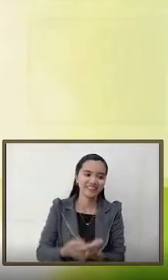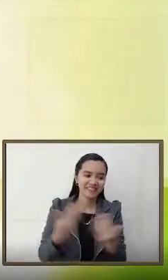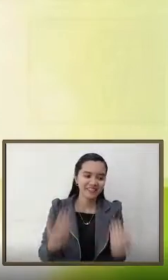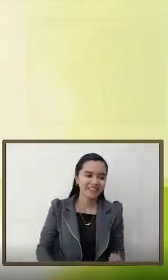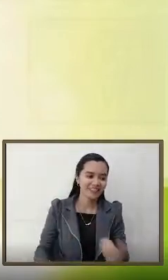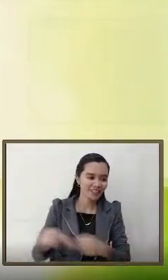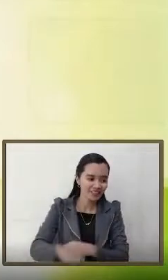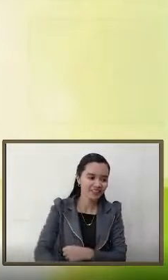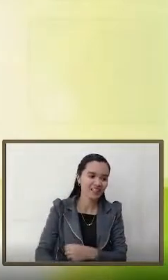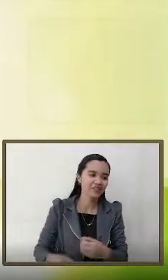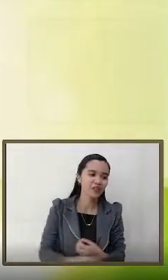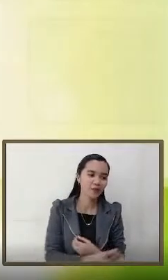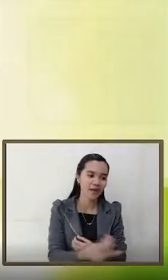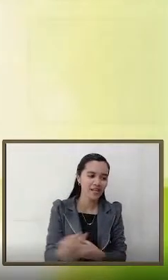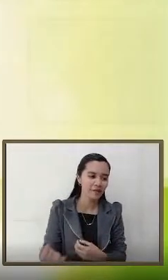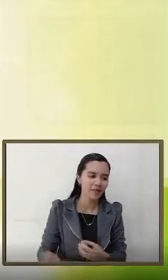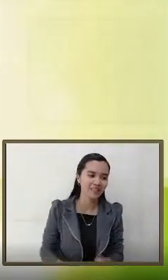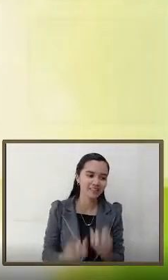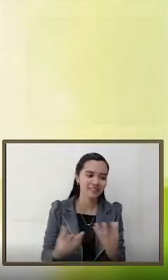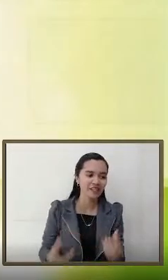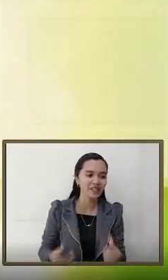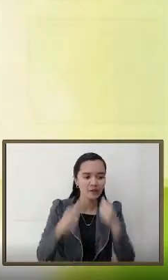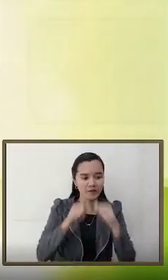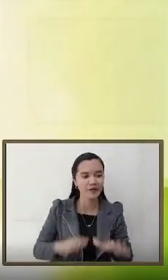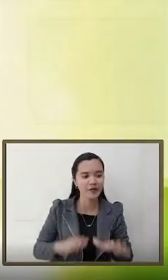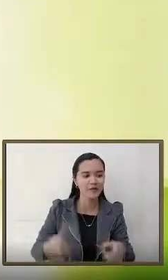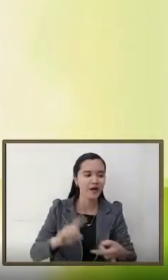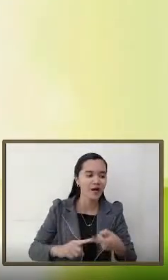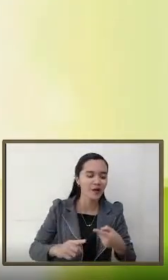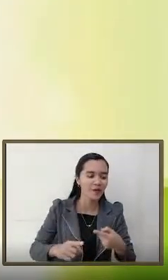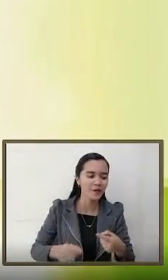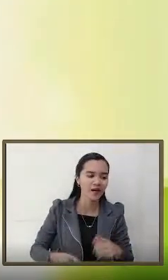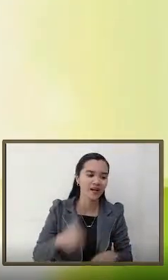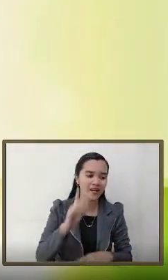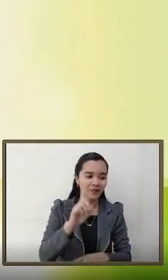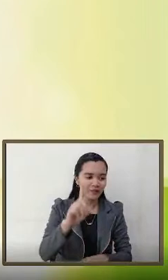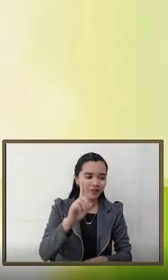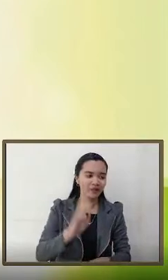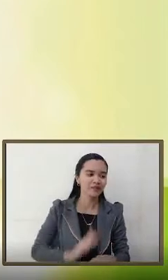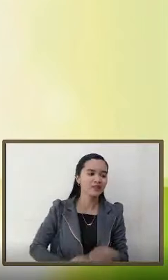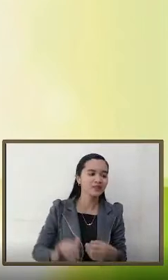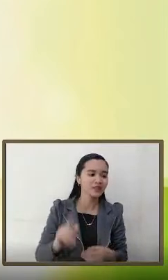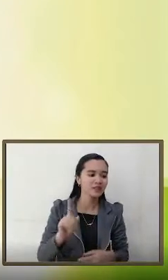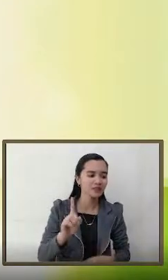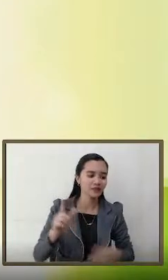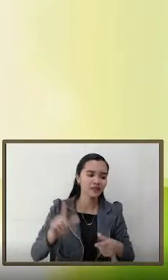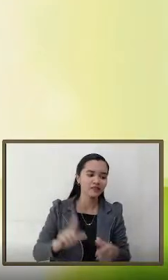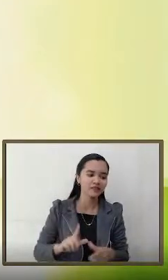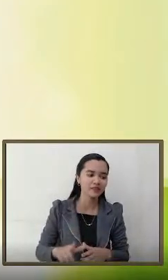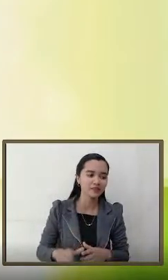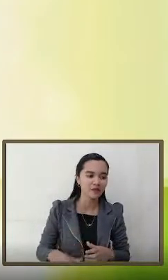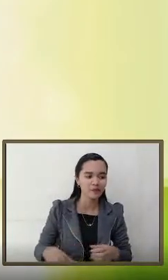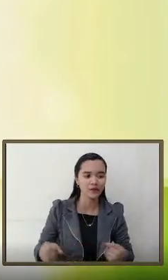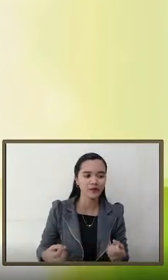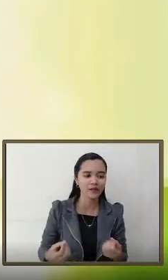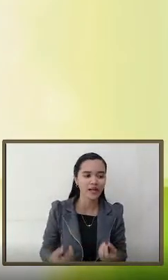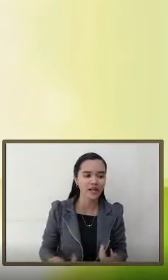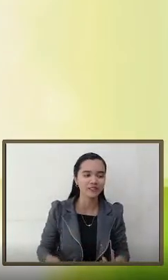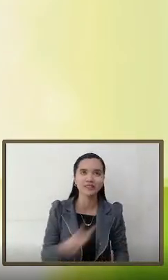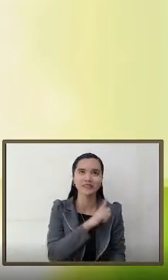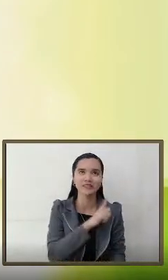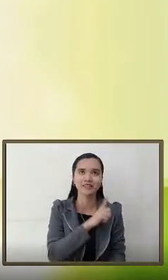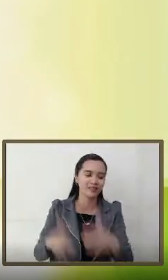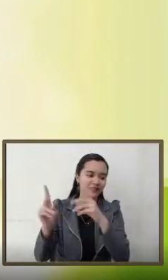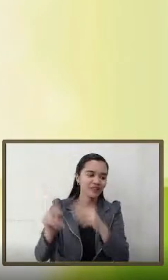is lost, count your many blessings, name them one by one, and it will surprise you what the Lord